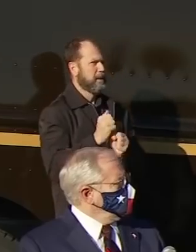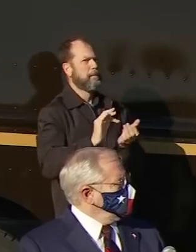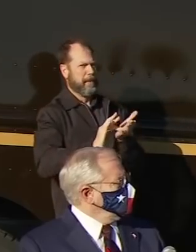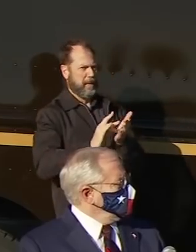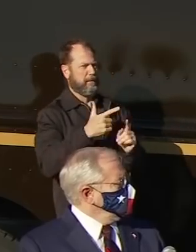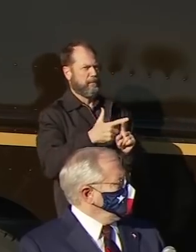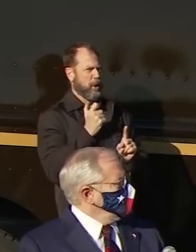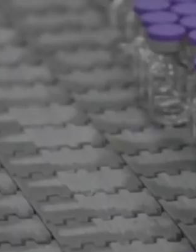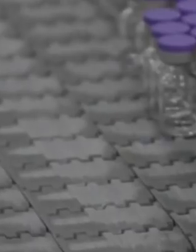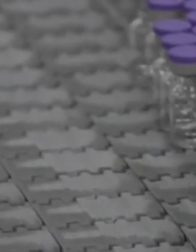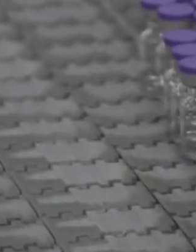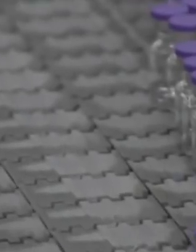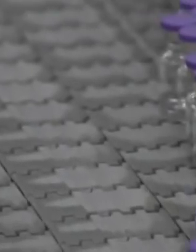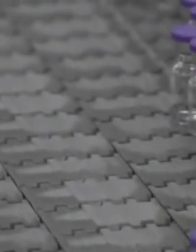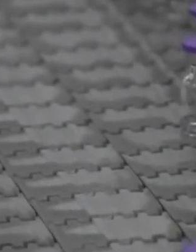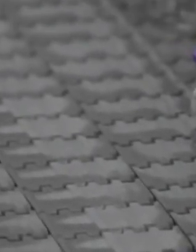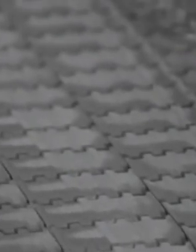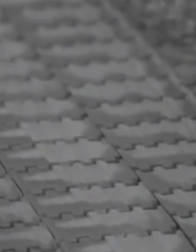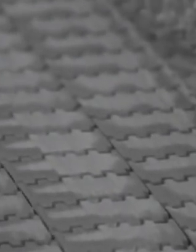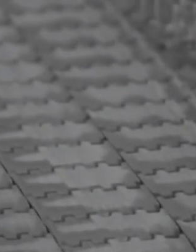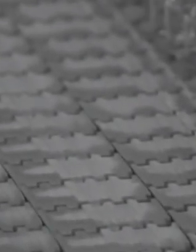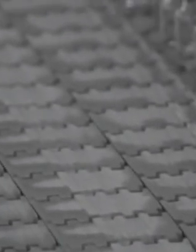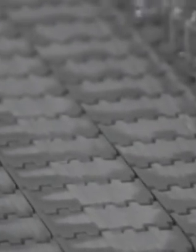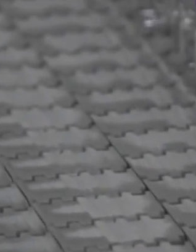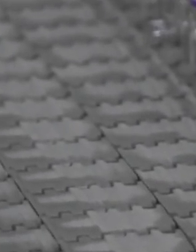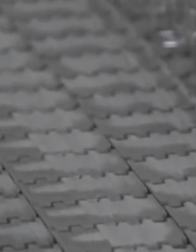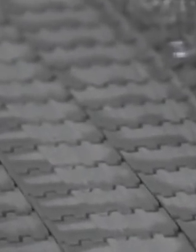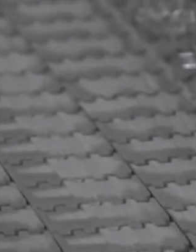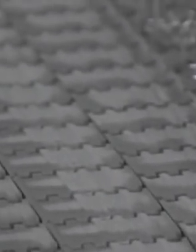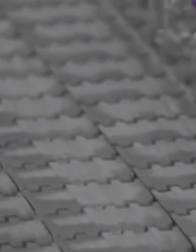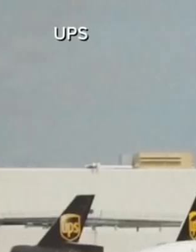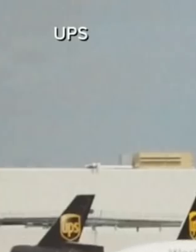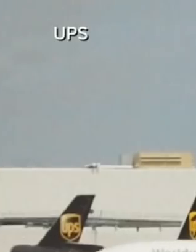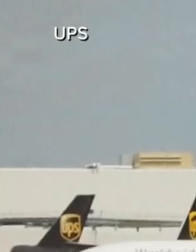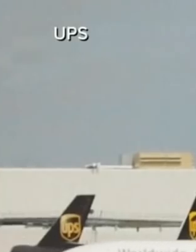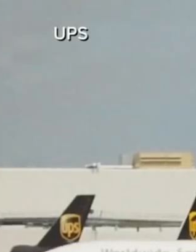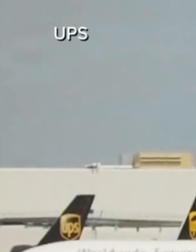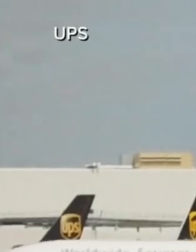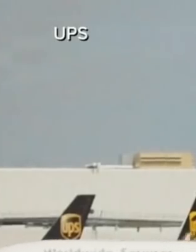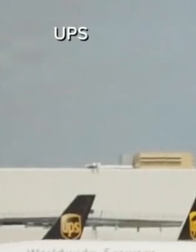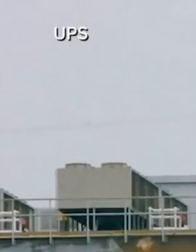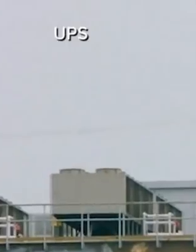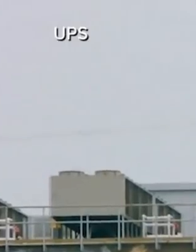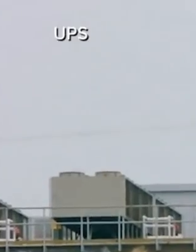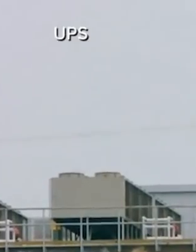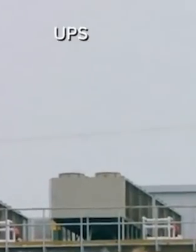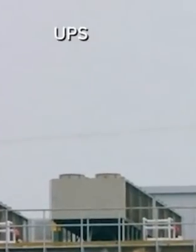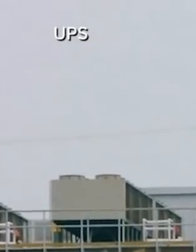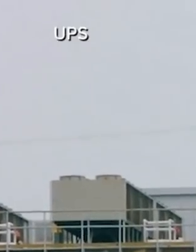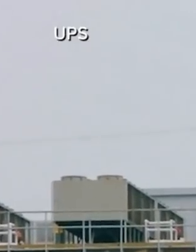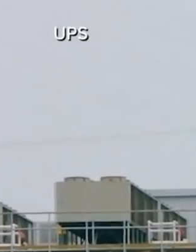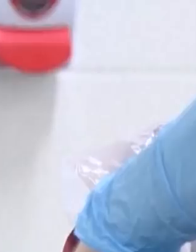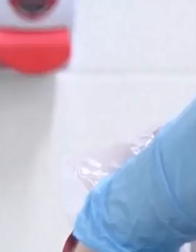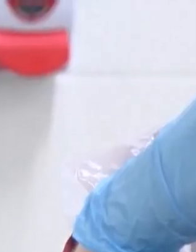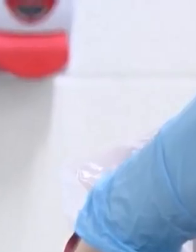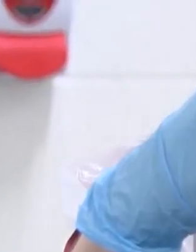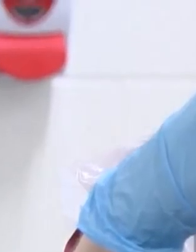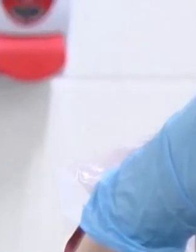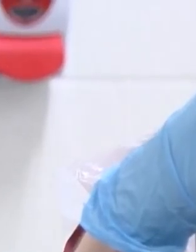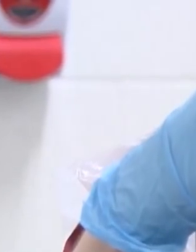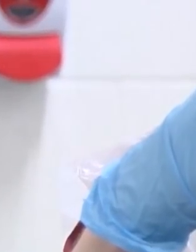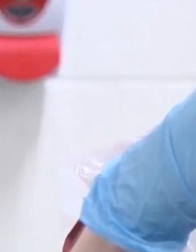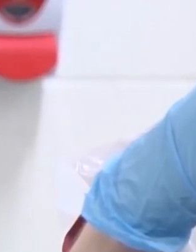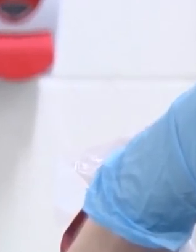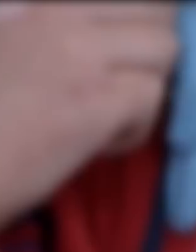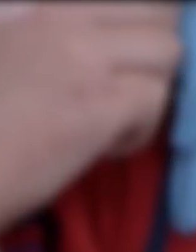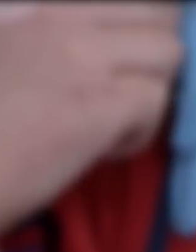from UPS. He said that 224,000 doses will have arrived at Texas hospitals by tomorrow. First